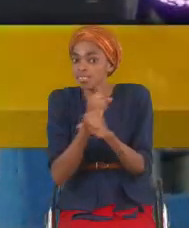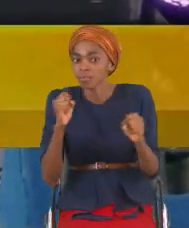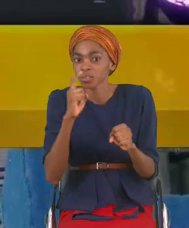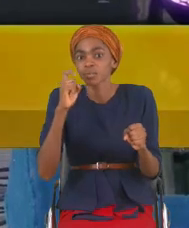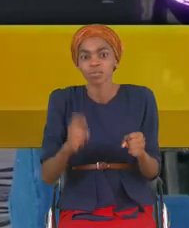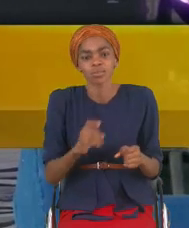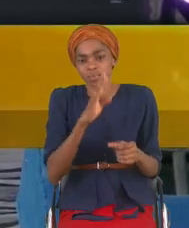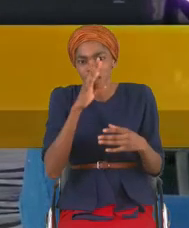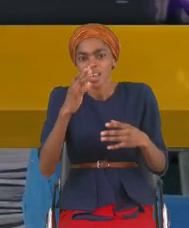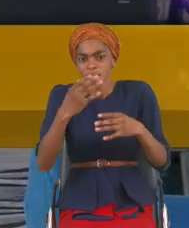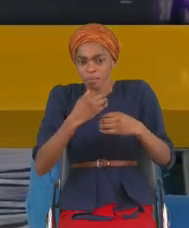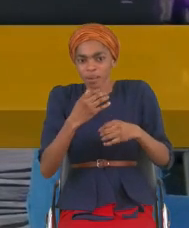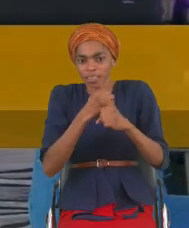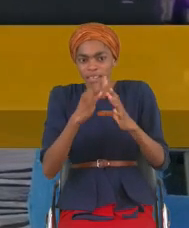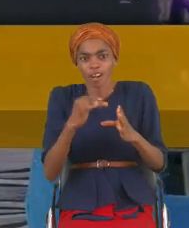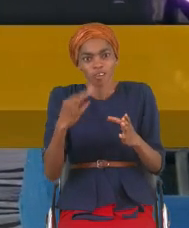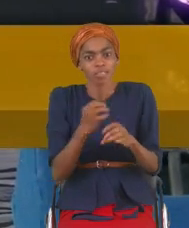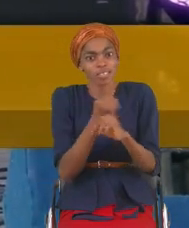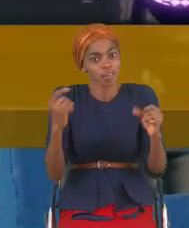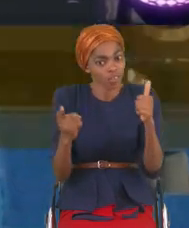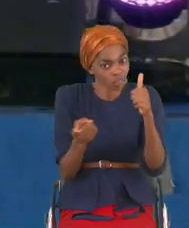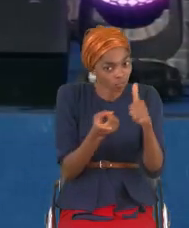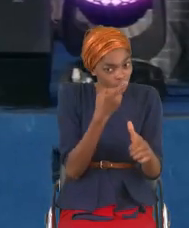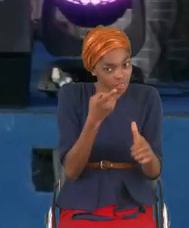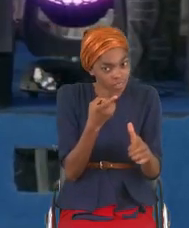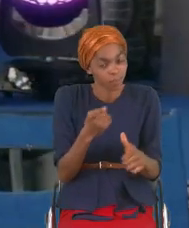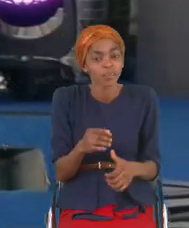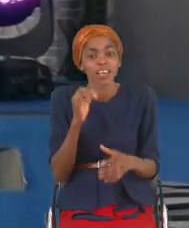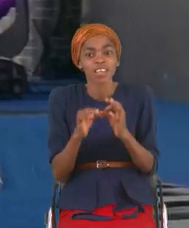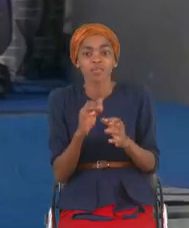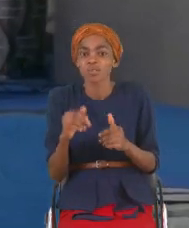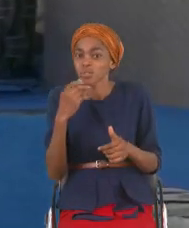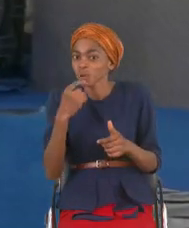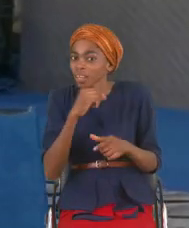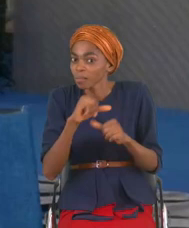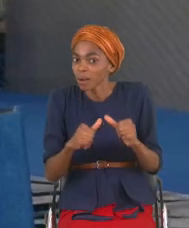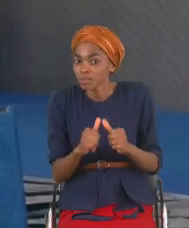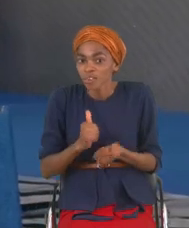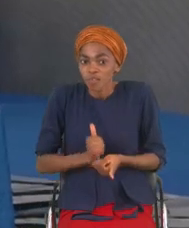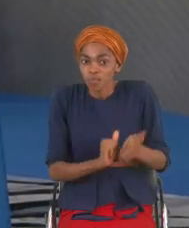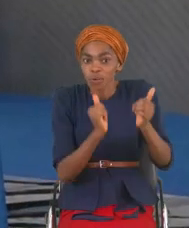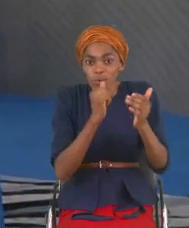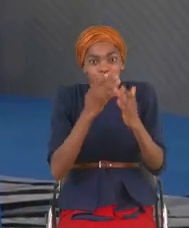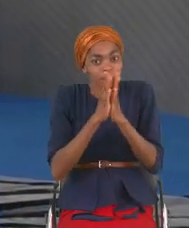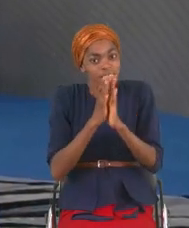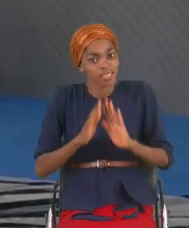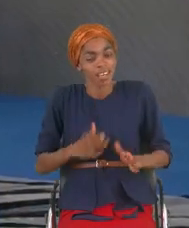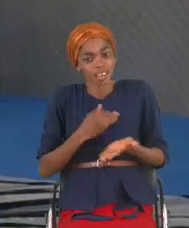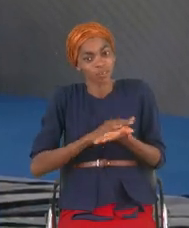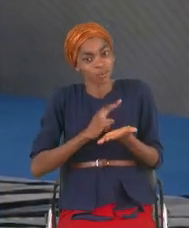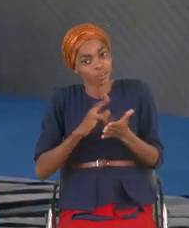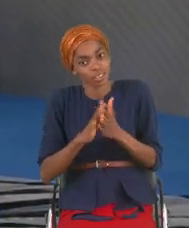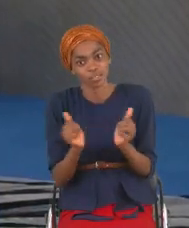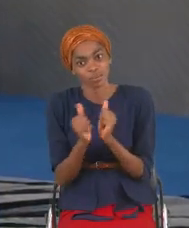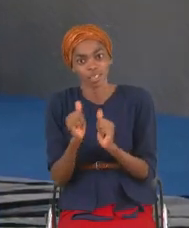the salvation yourself you talk about following peace and holiness without which no